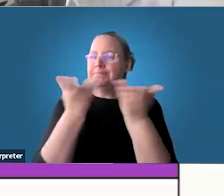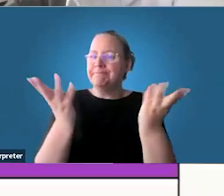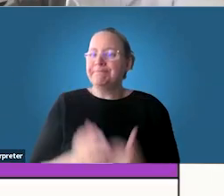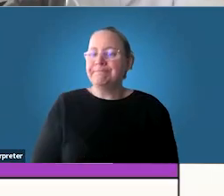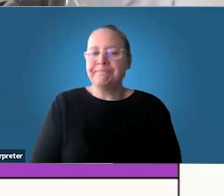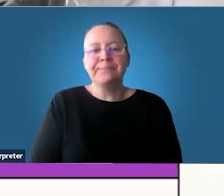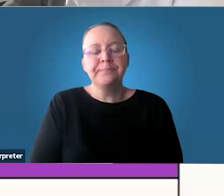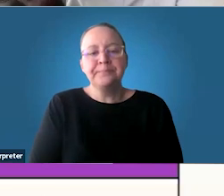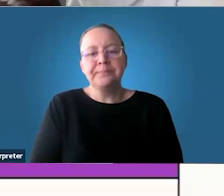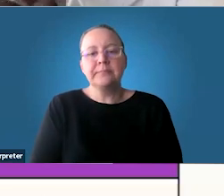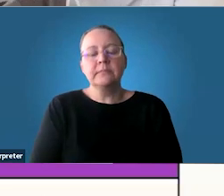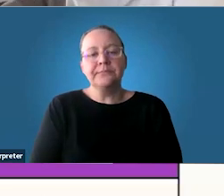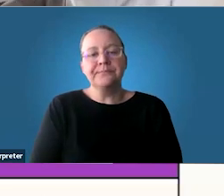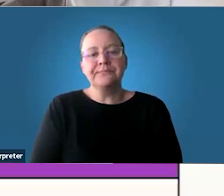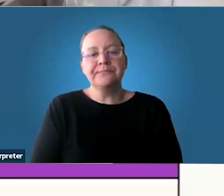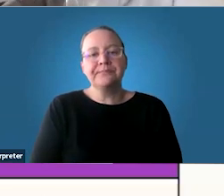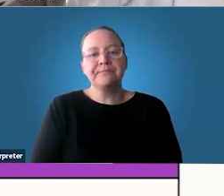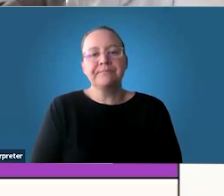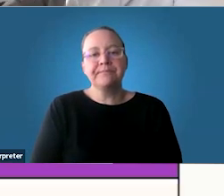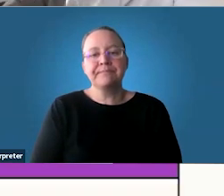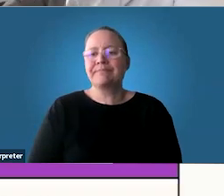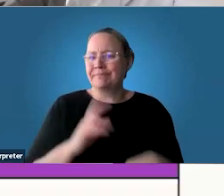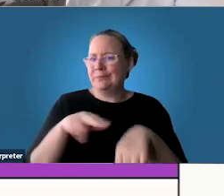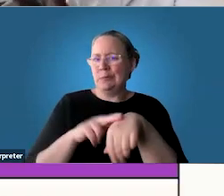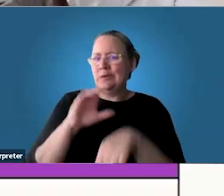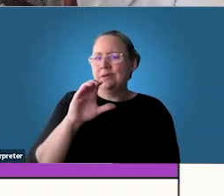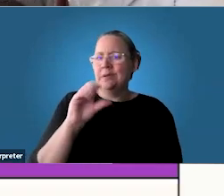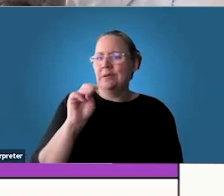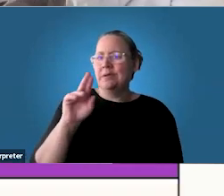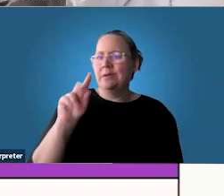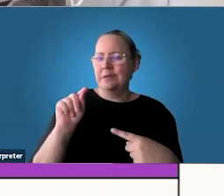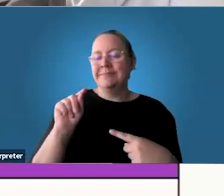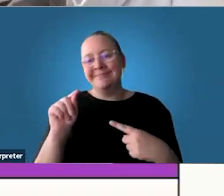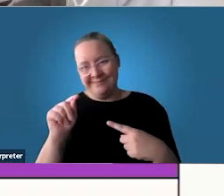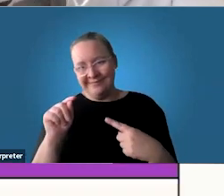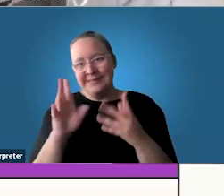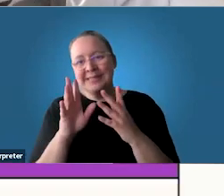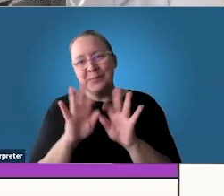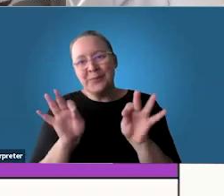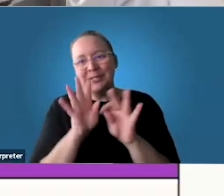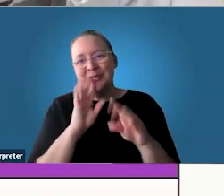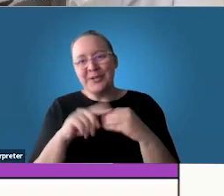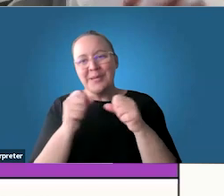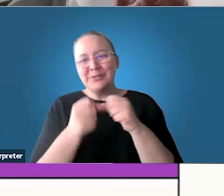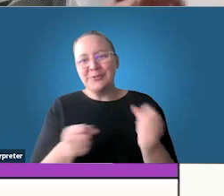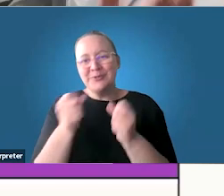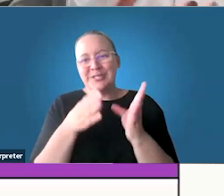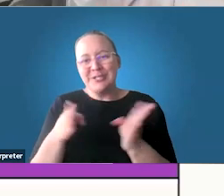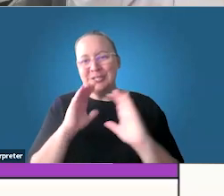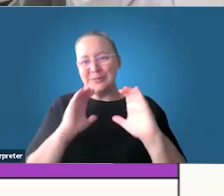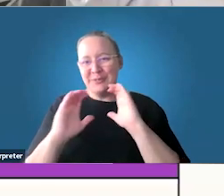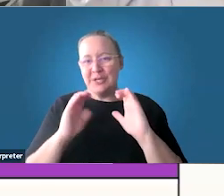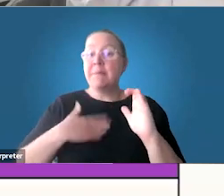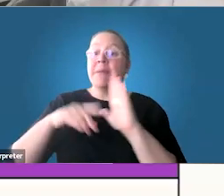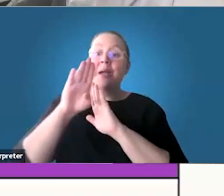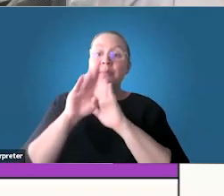So of course, at ComNet, um, it wouldn't be a presentation unless we talked about strategic communications. And my